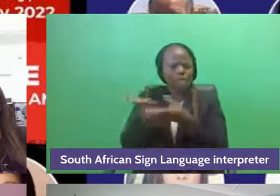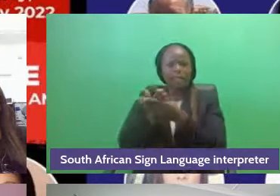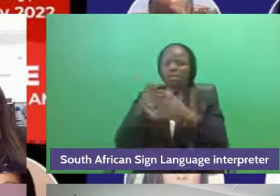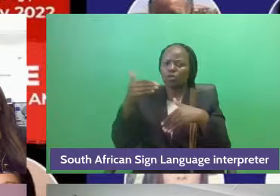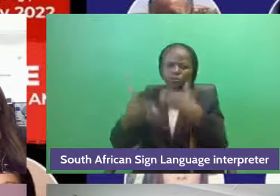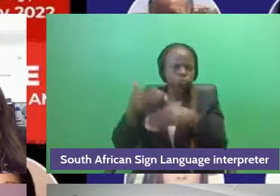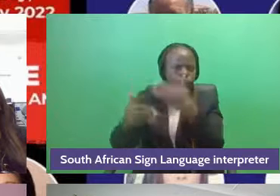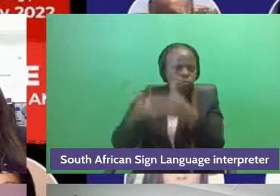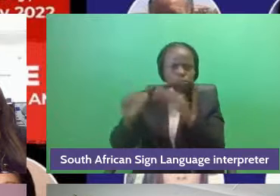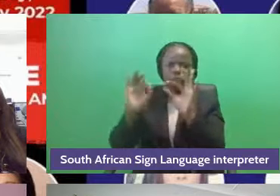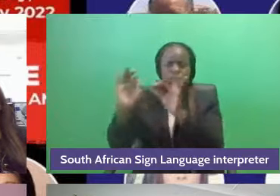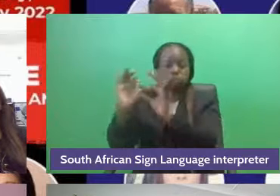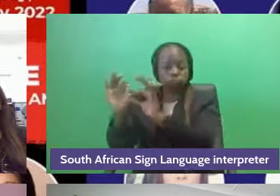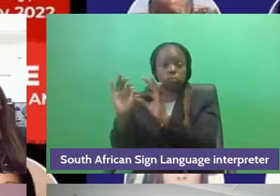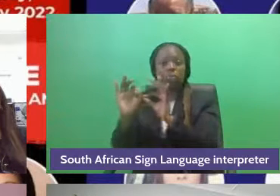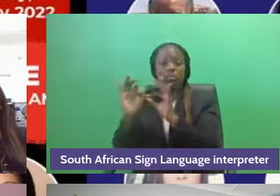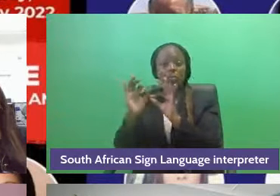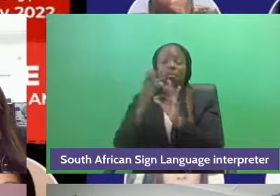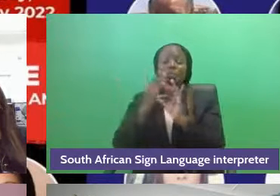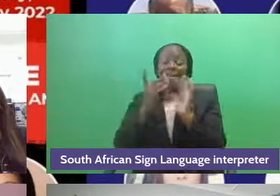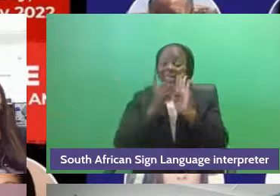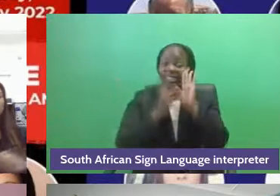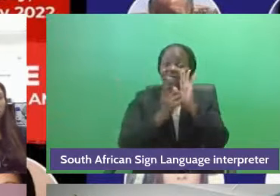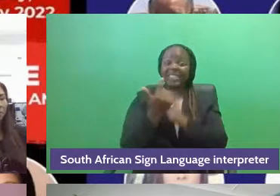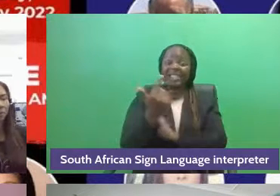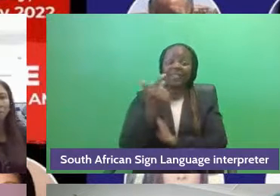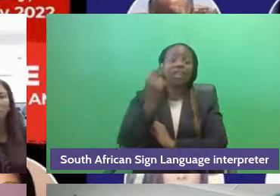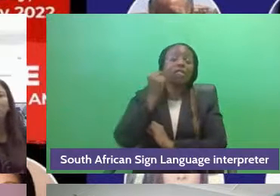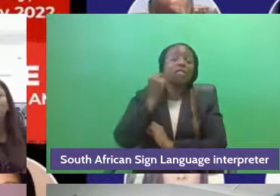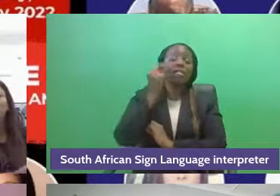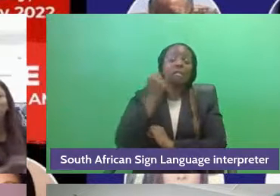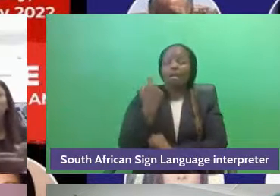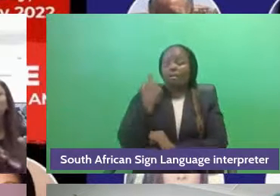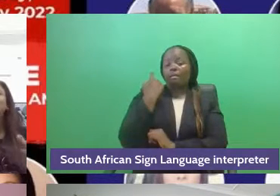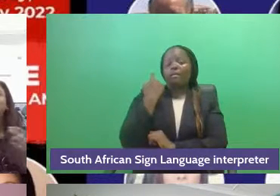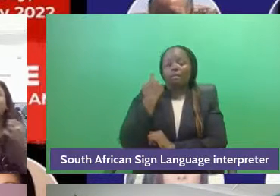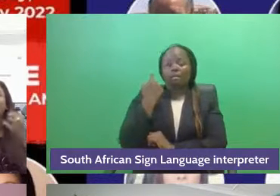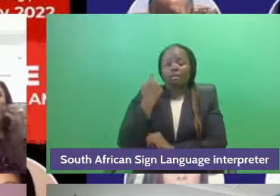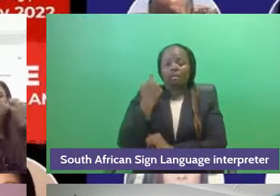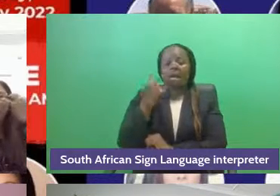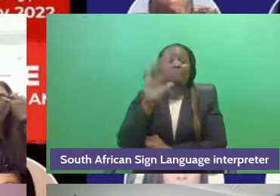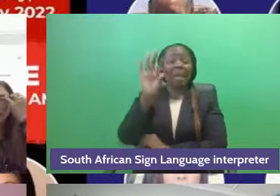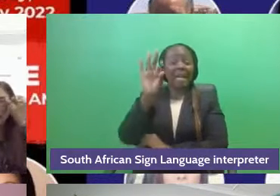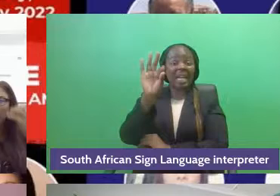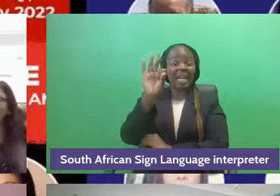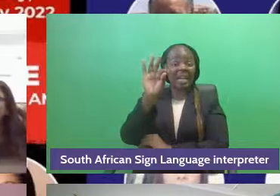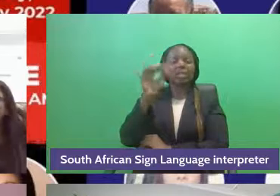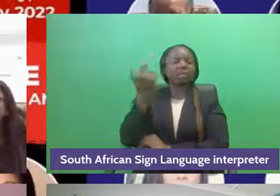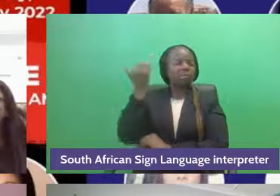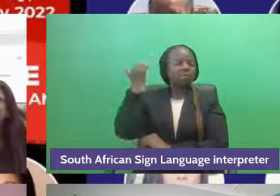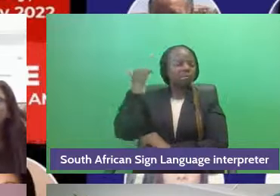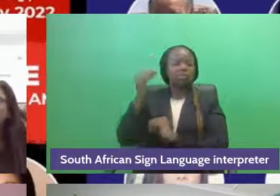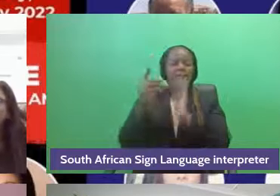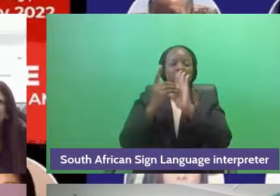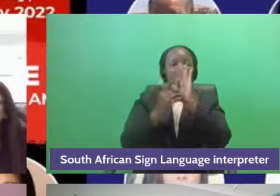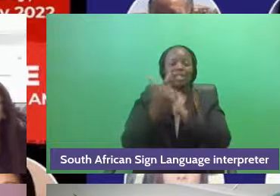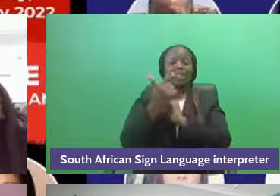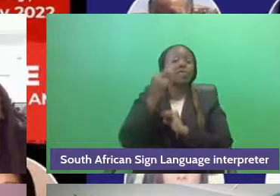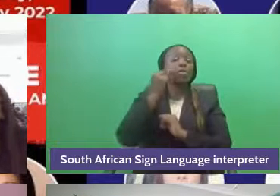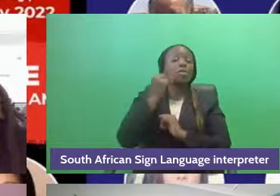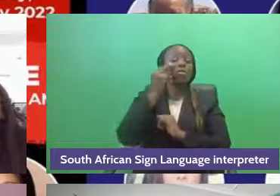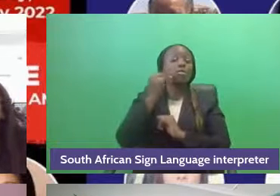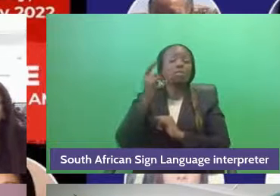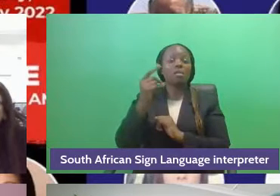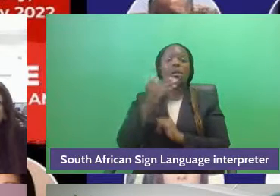and then on the 7th of November, it was on Monday, it's when the